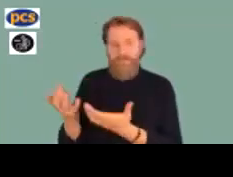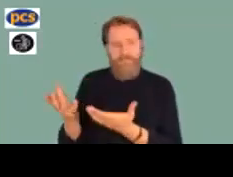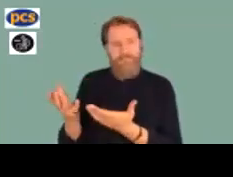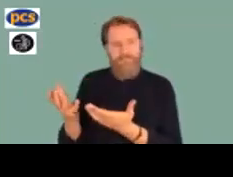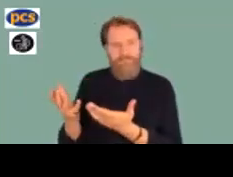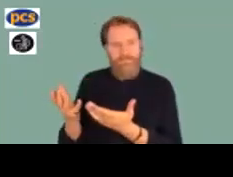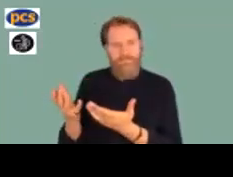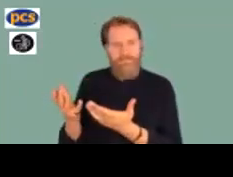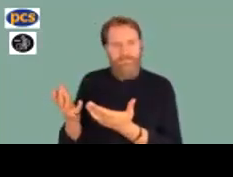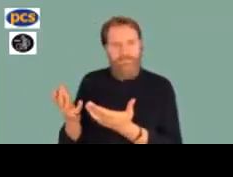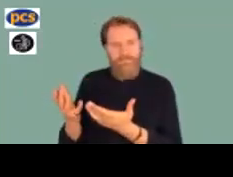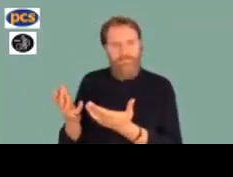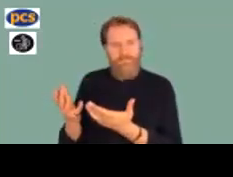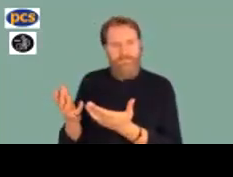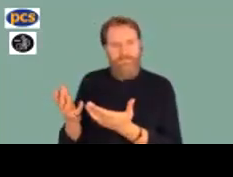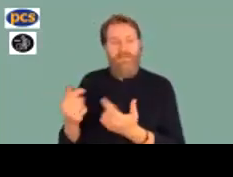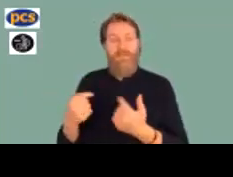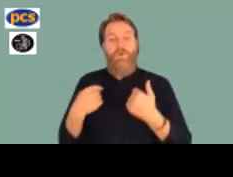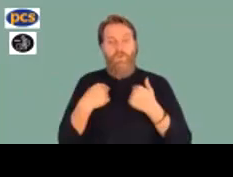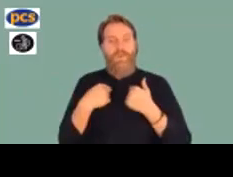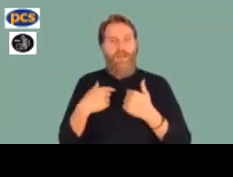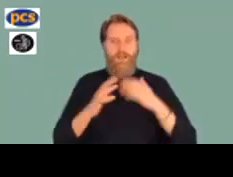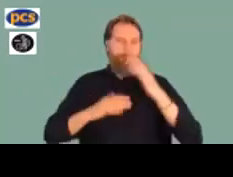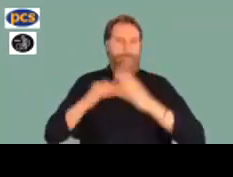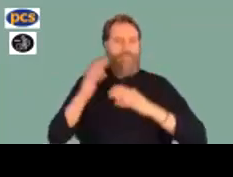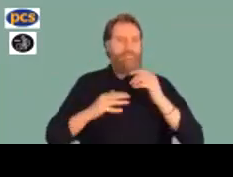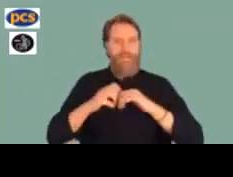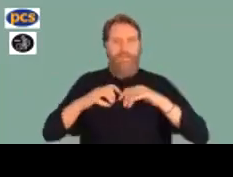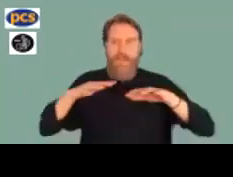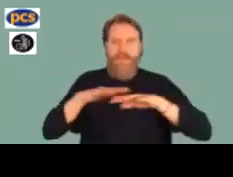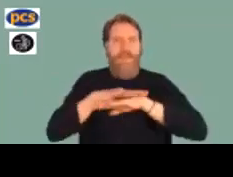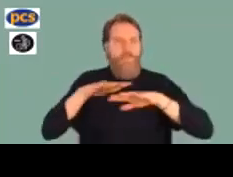currently building our network of Black reps and active members to